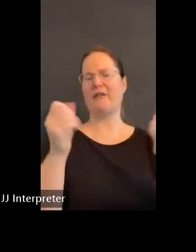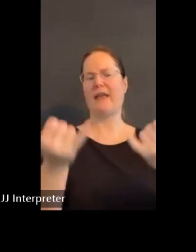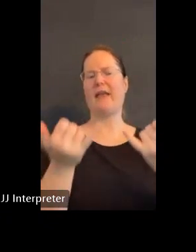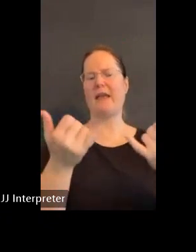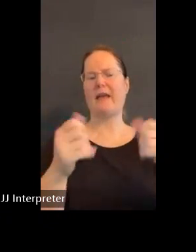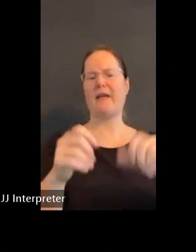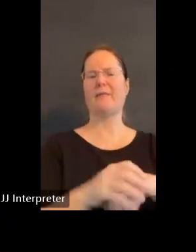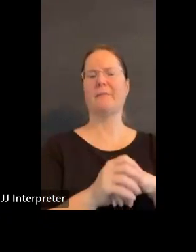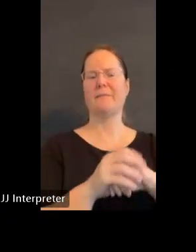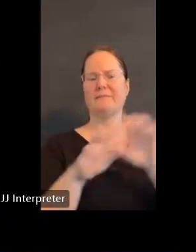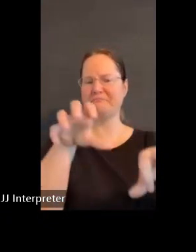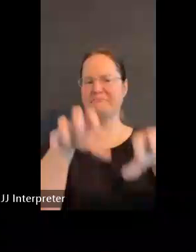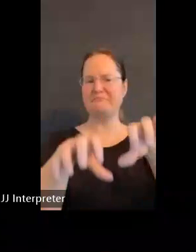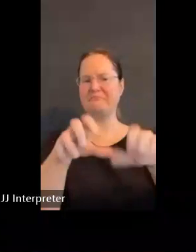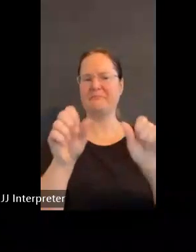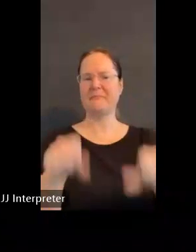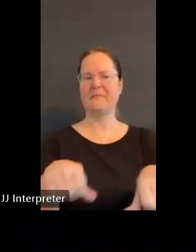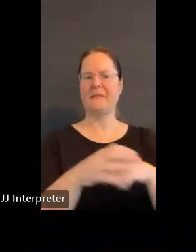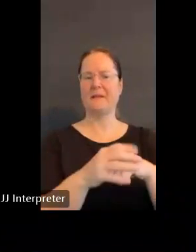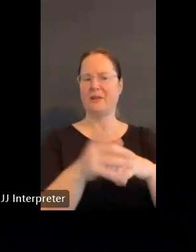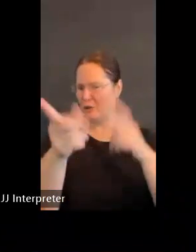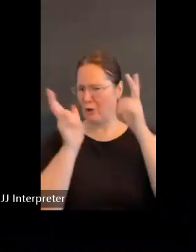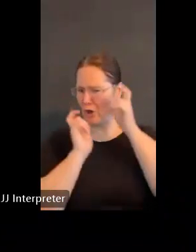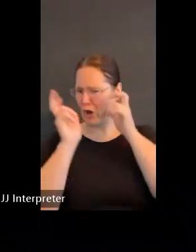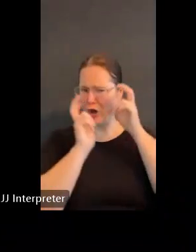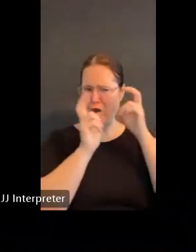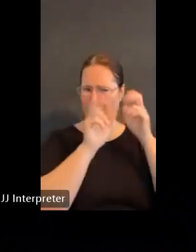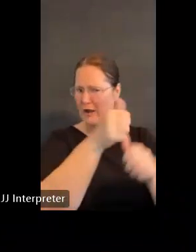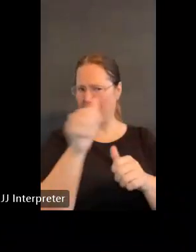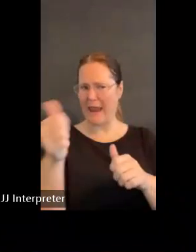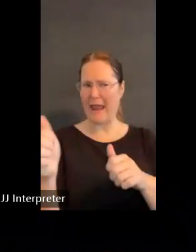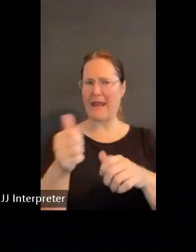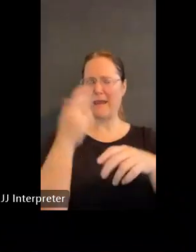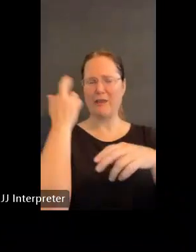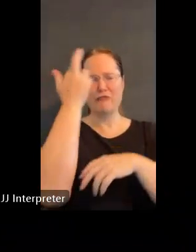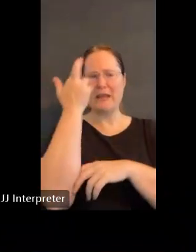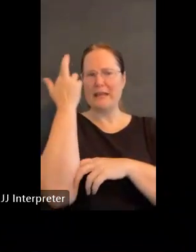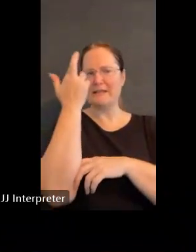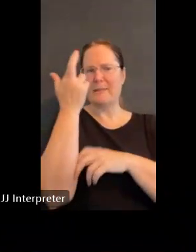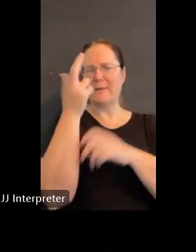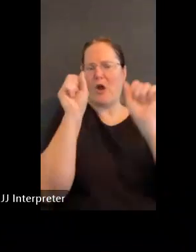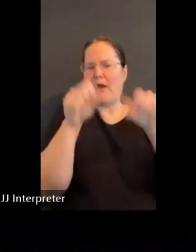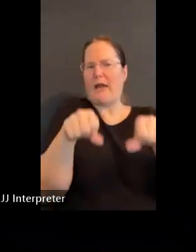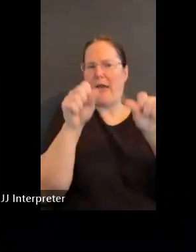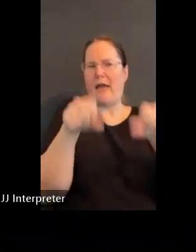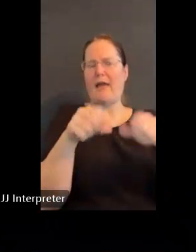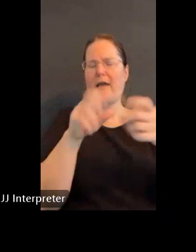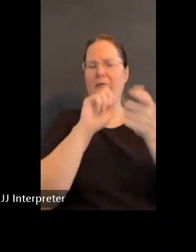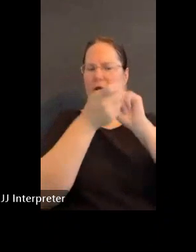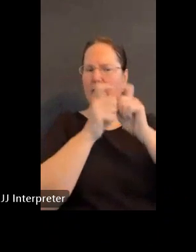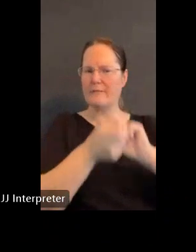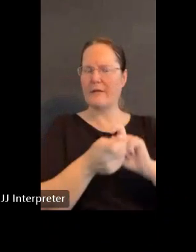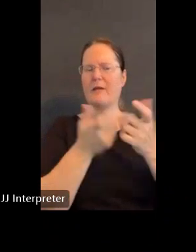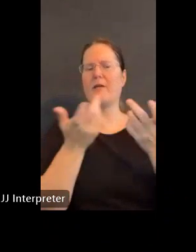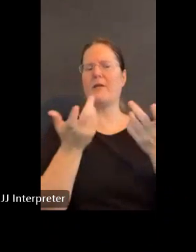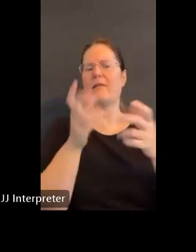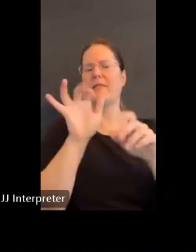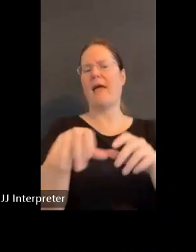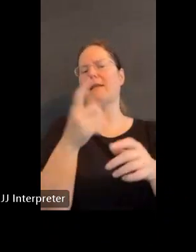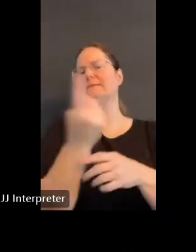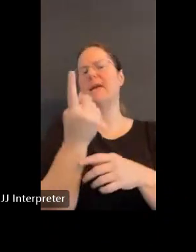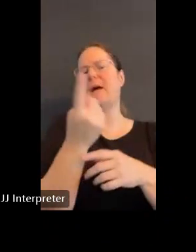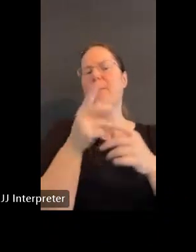Has anyone heard of any types of reasonable accommodations or modifications in housing, something that might be needed for an